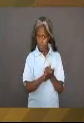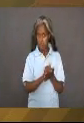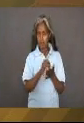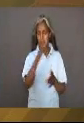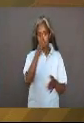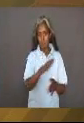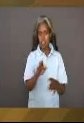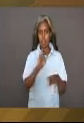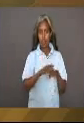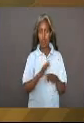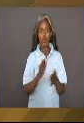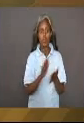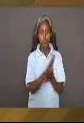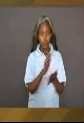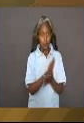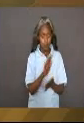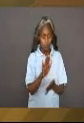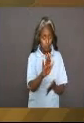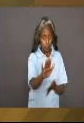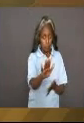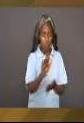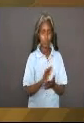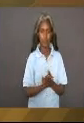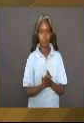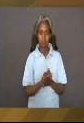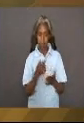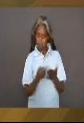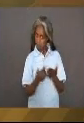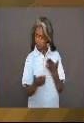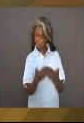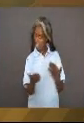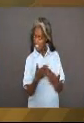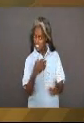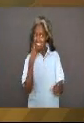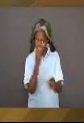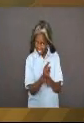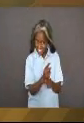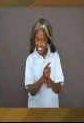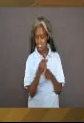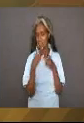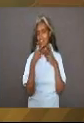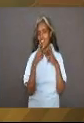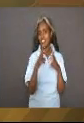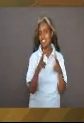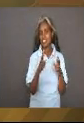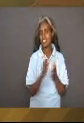paper. It should be easy, right? Let us see.